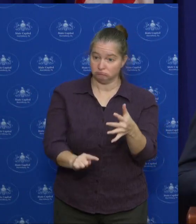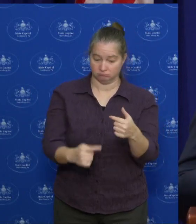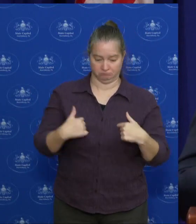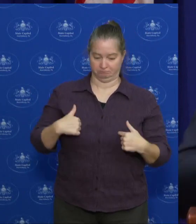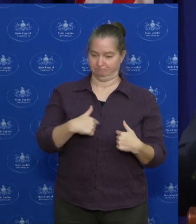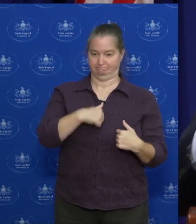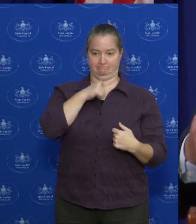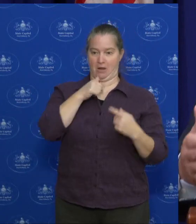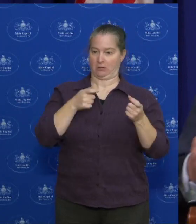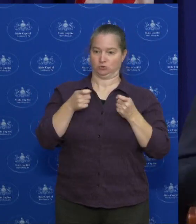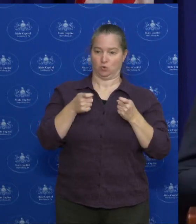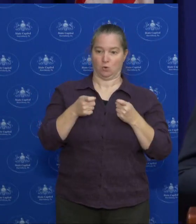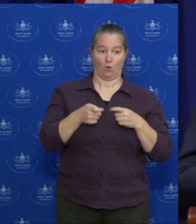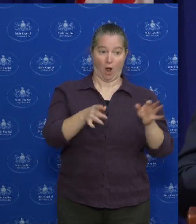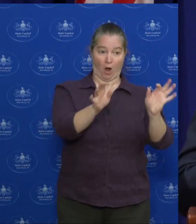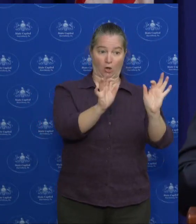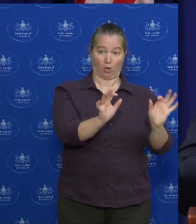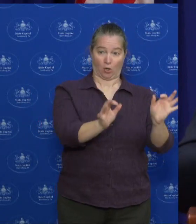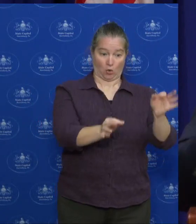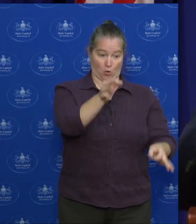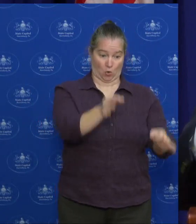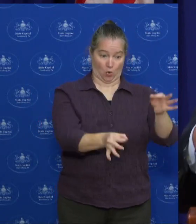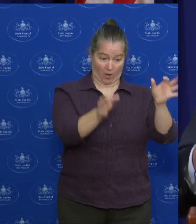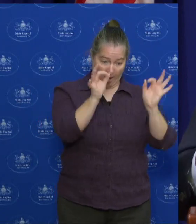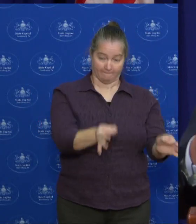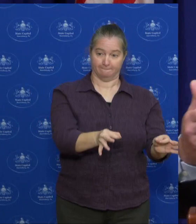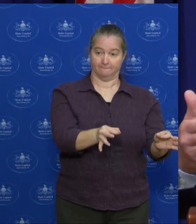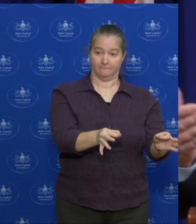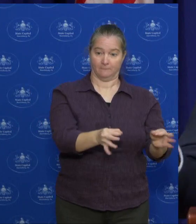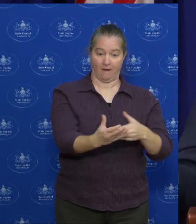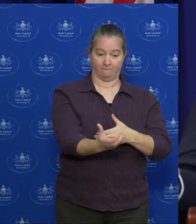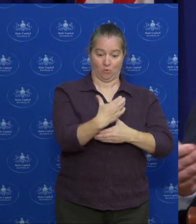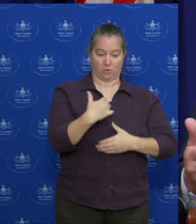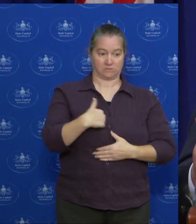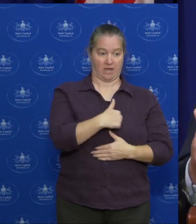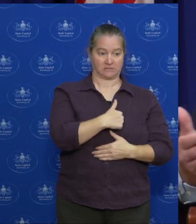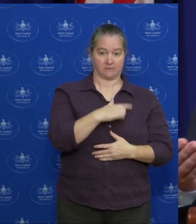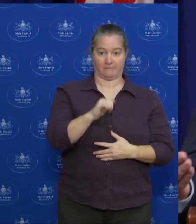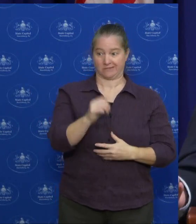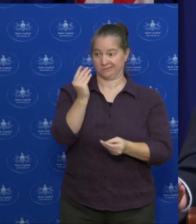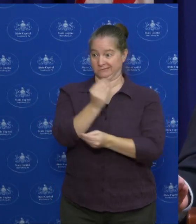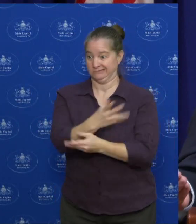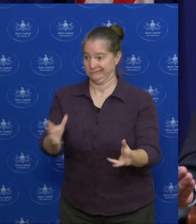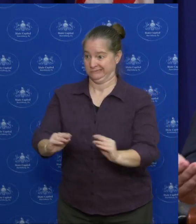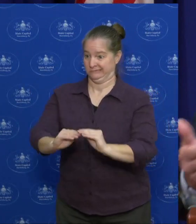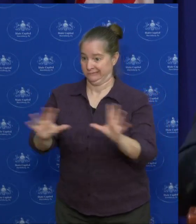control. Court decisions that really compel us to issue further guidance or